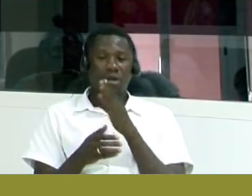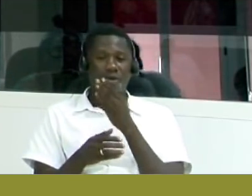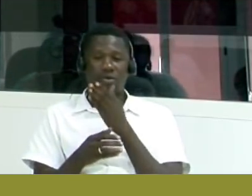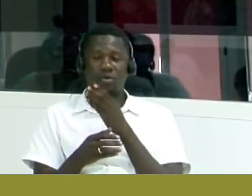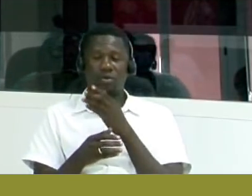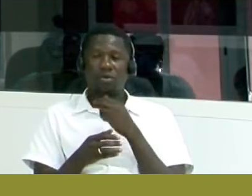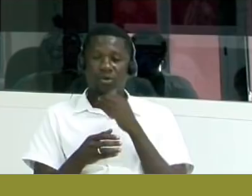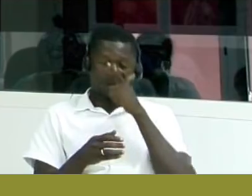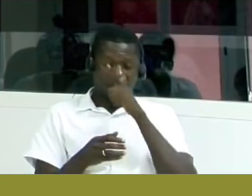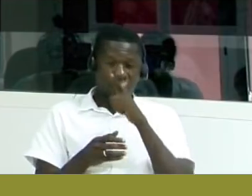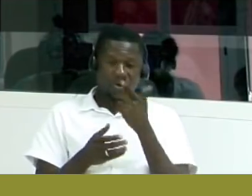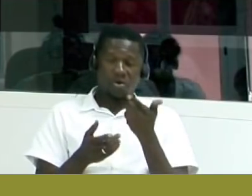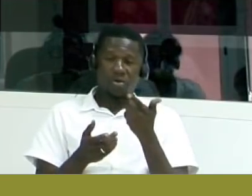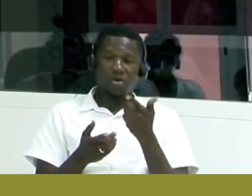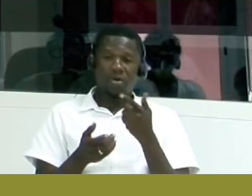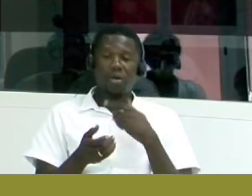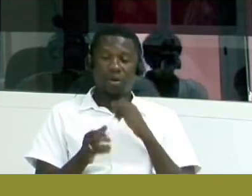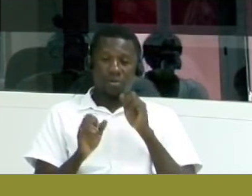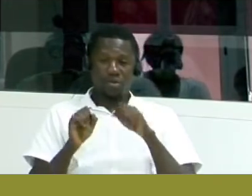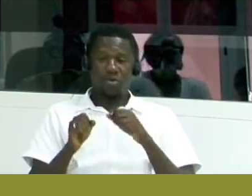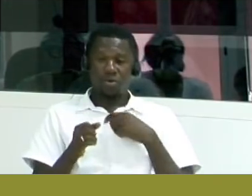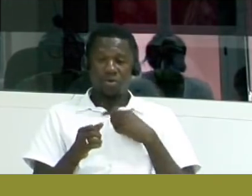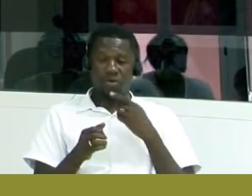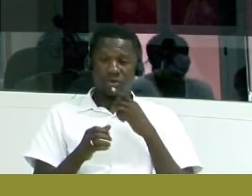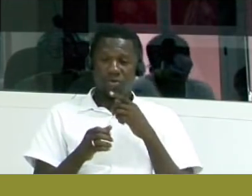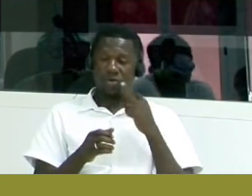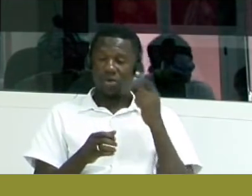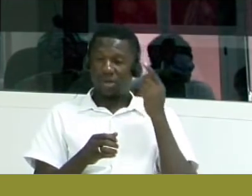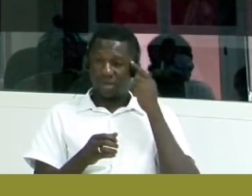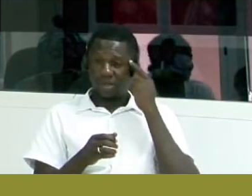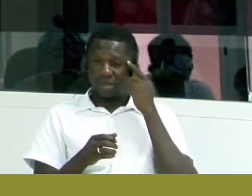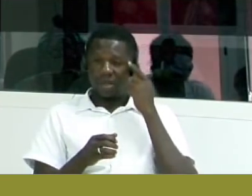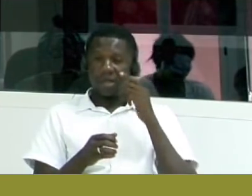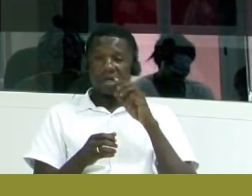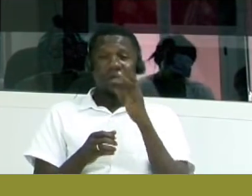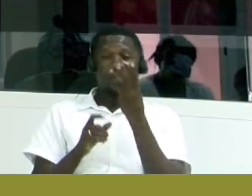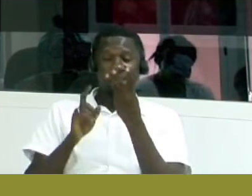luck, I was able to defuse a third incident.